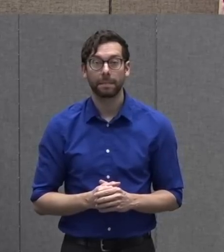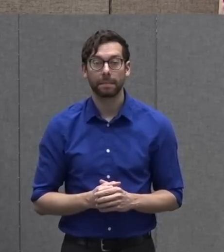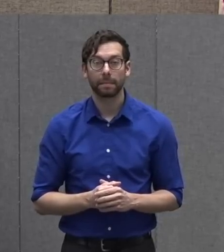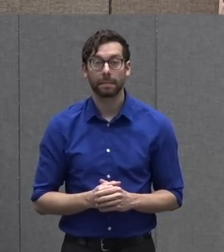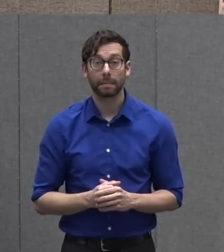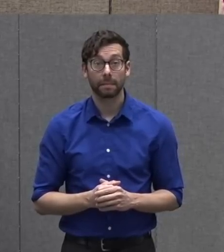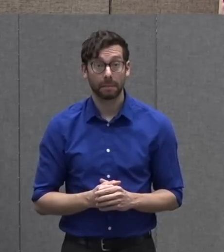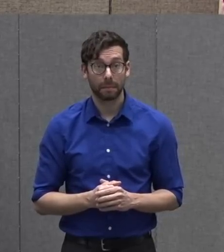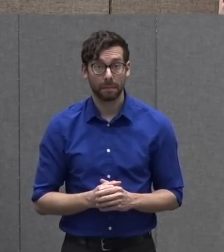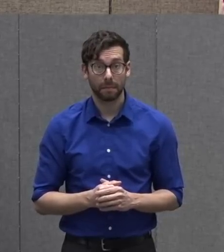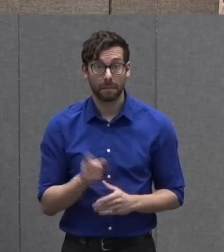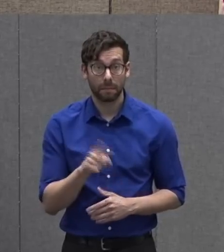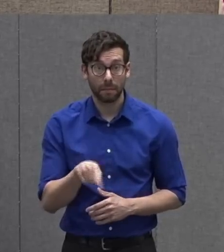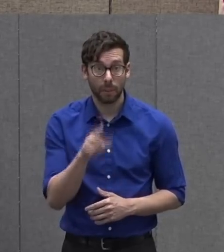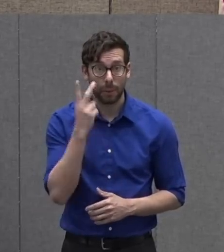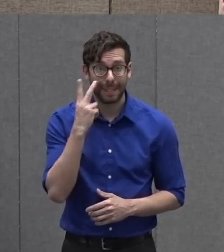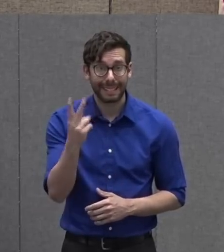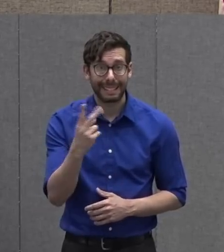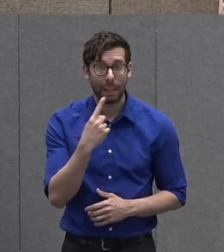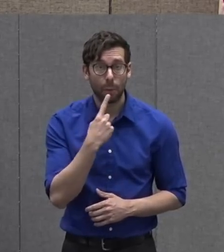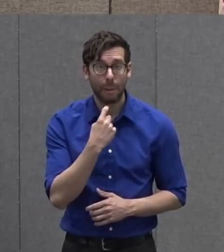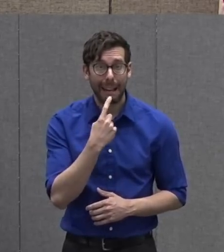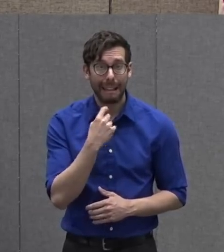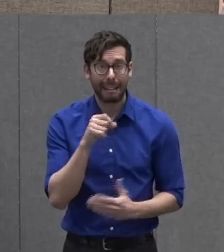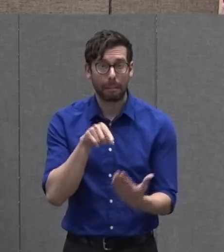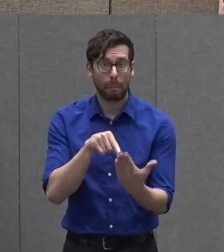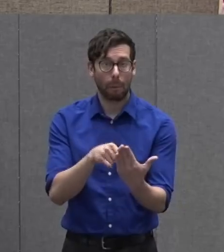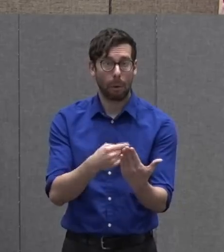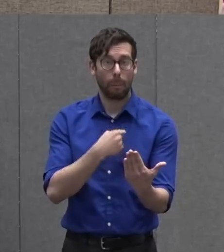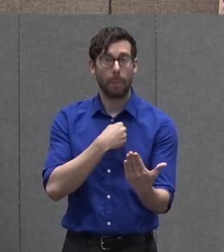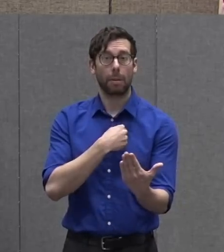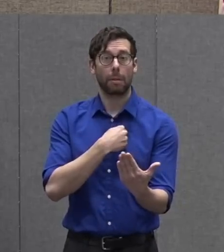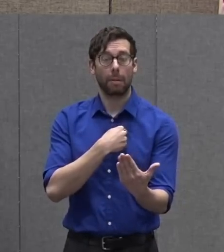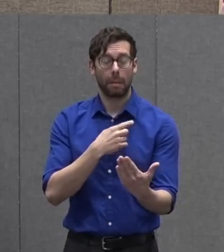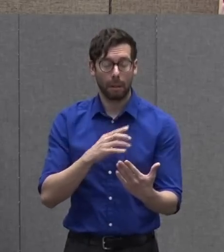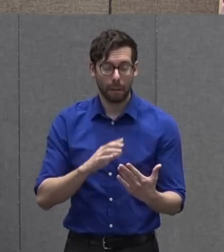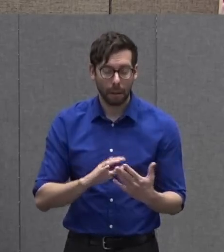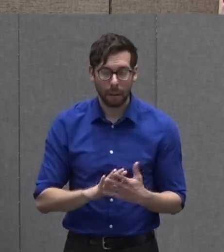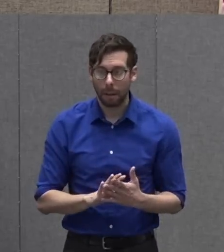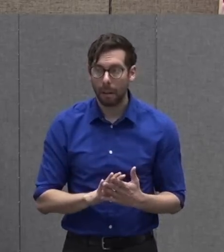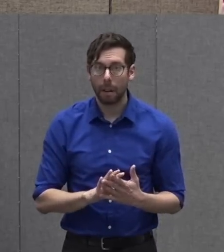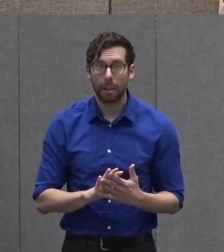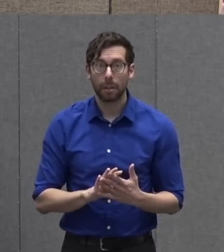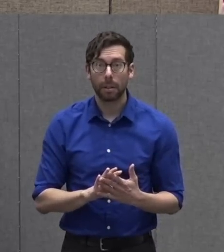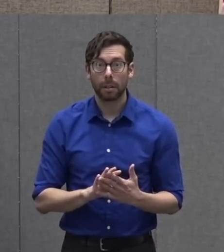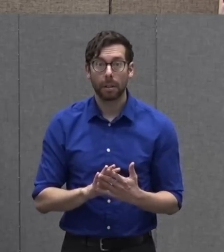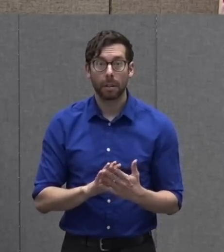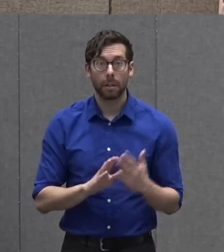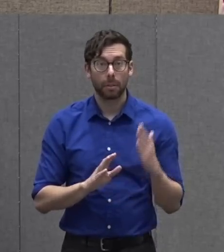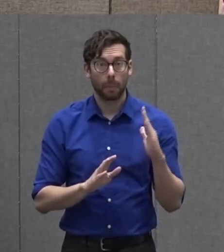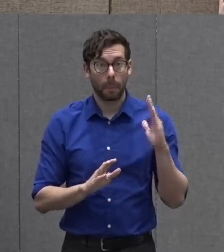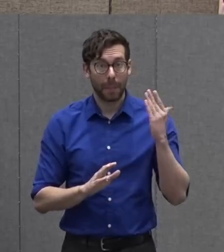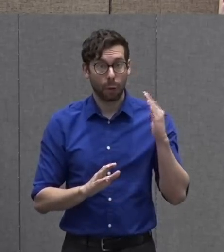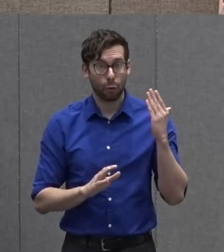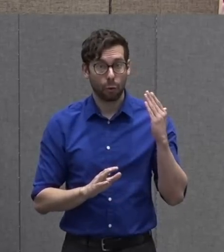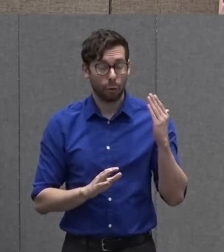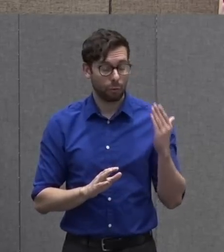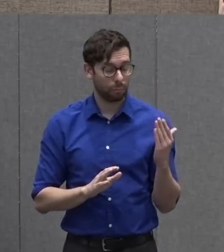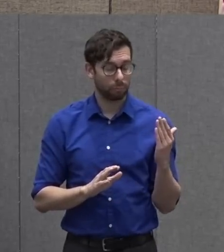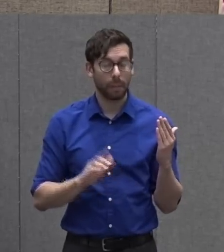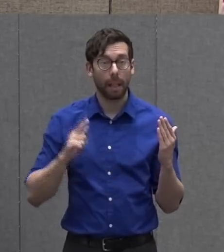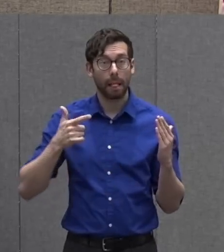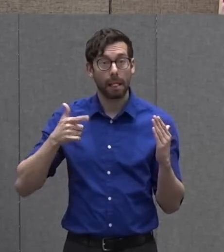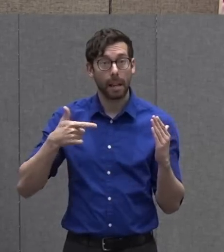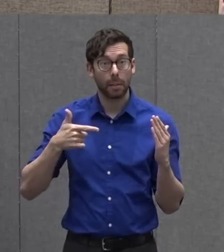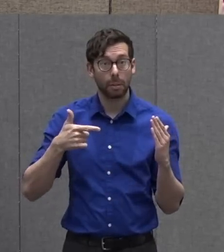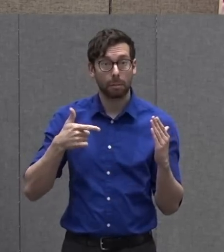Do you see it on me there? So I'm pointing the laser at the mirror, and then the laser